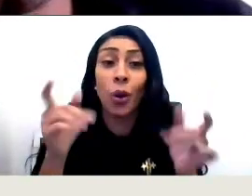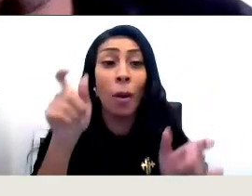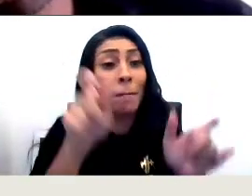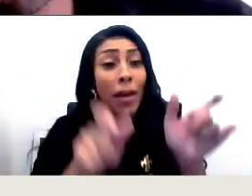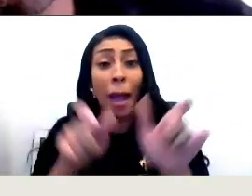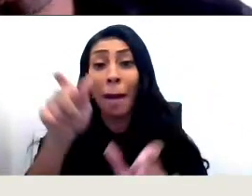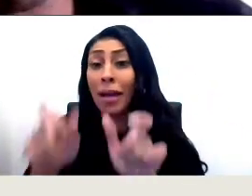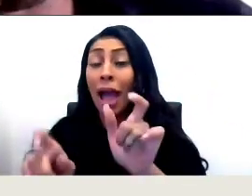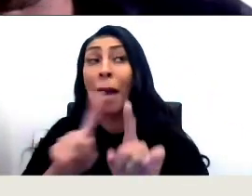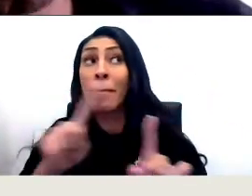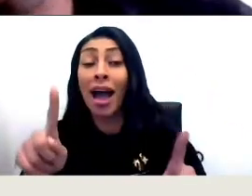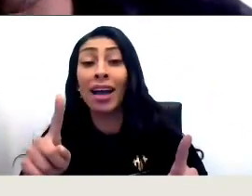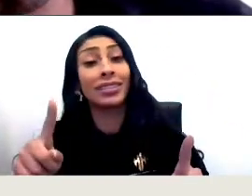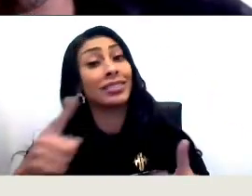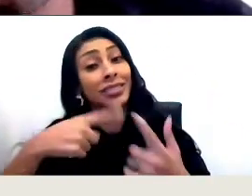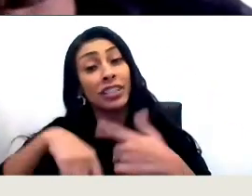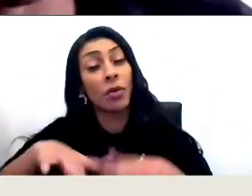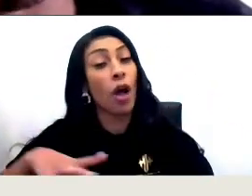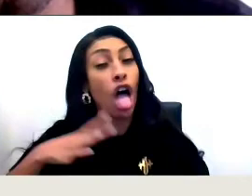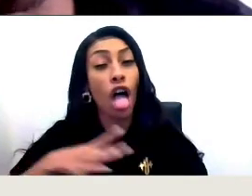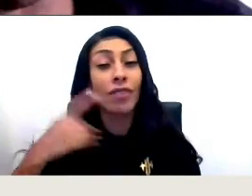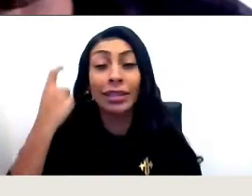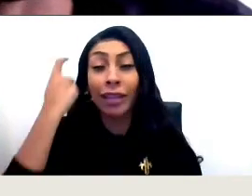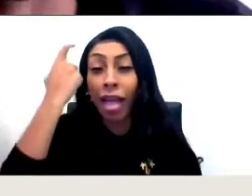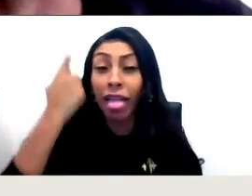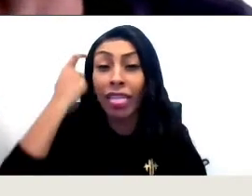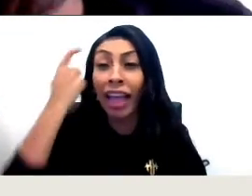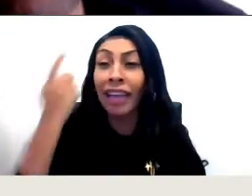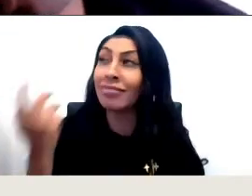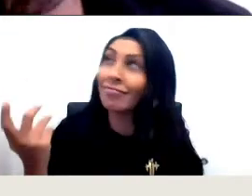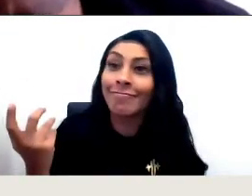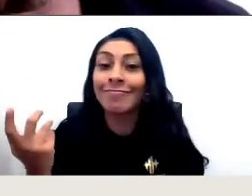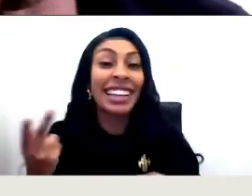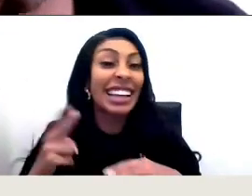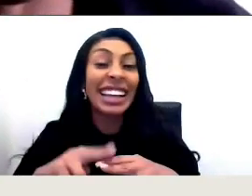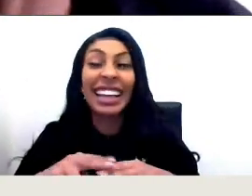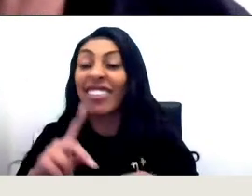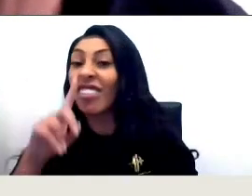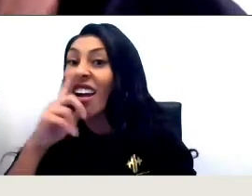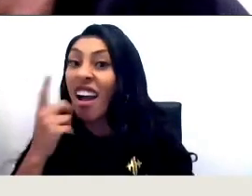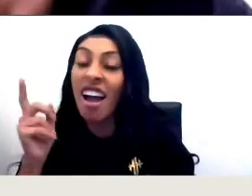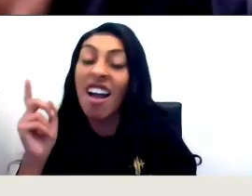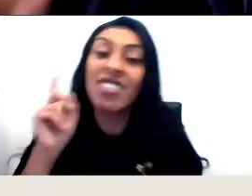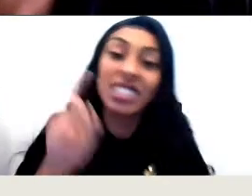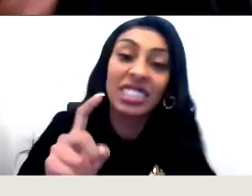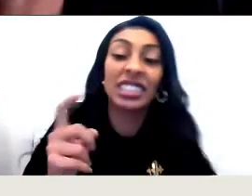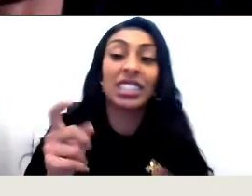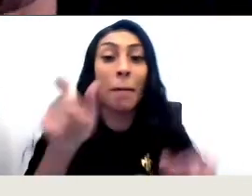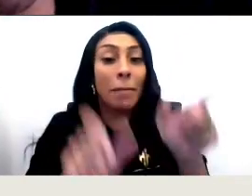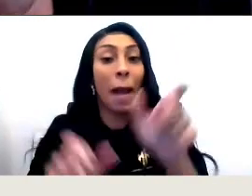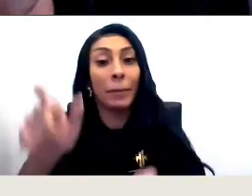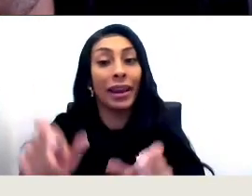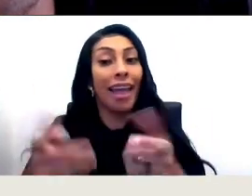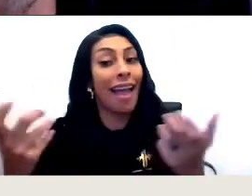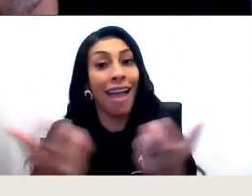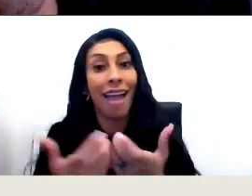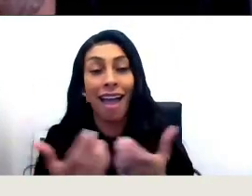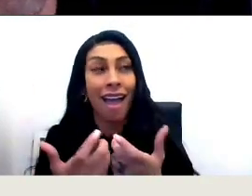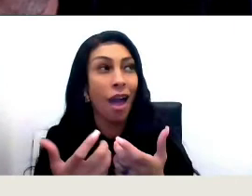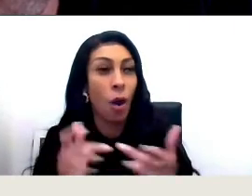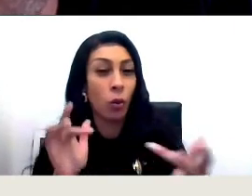but we're already thinking in terms of, you know, if we don't get into the public, then what does that really mean, you know?